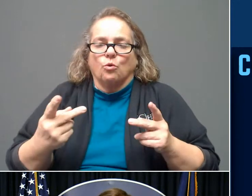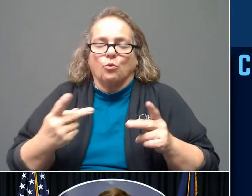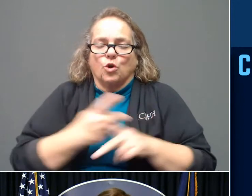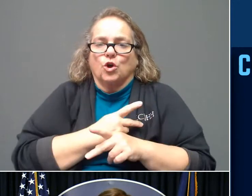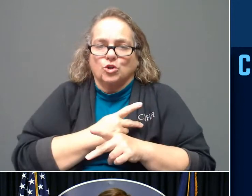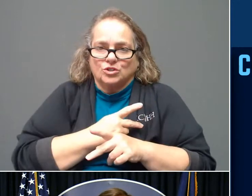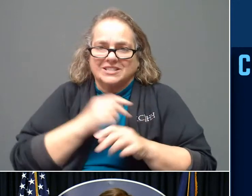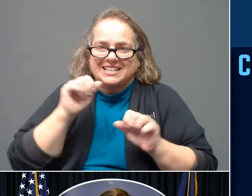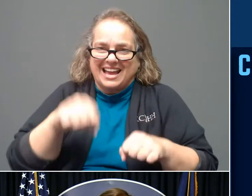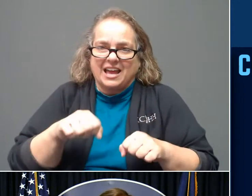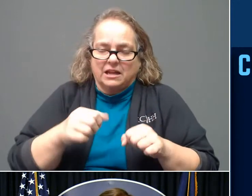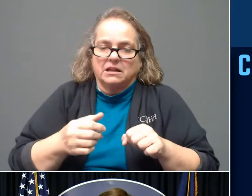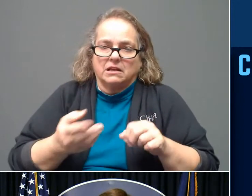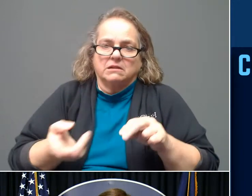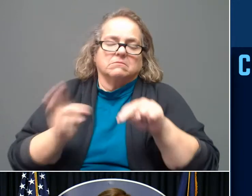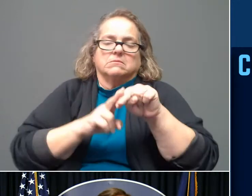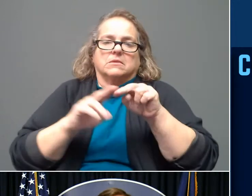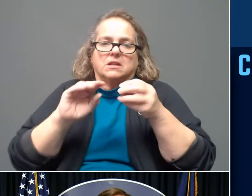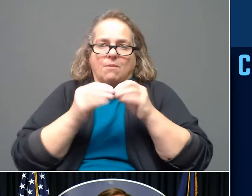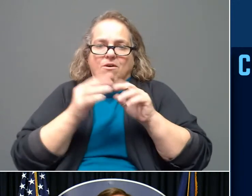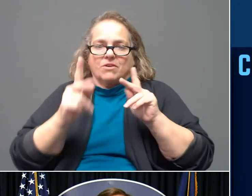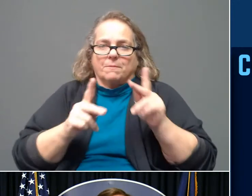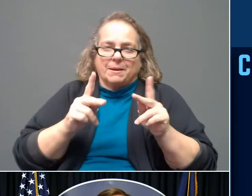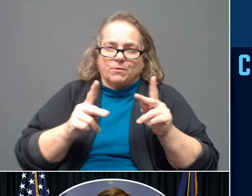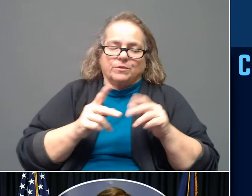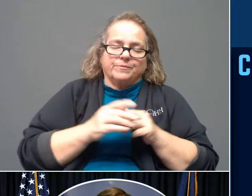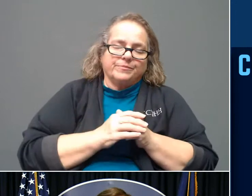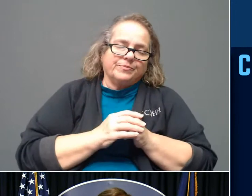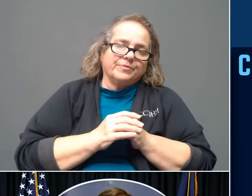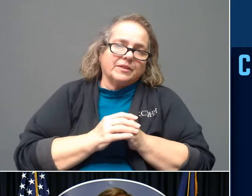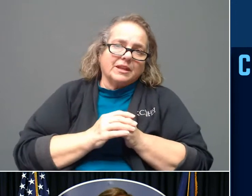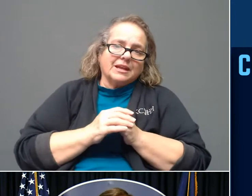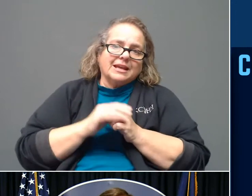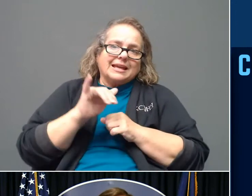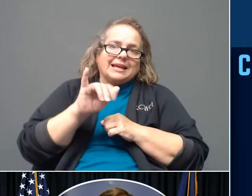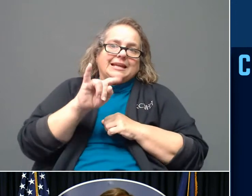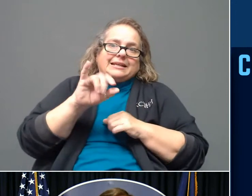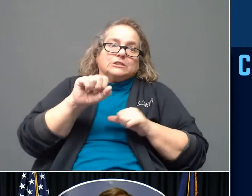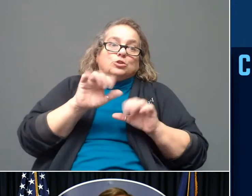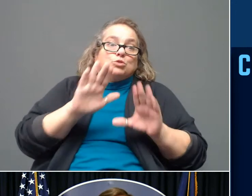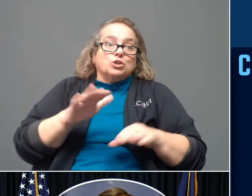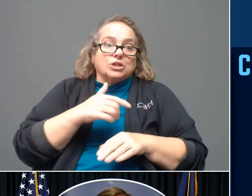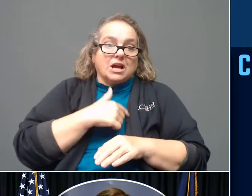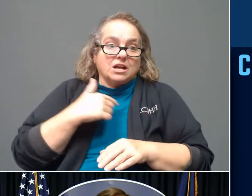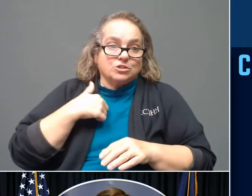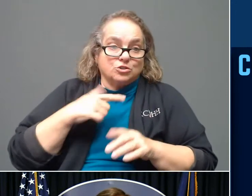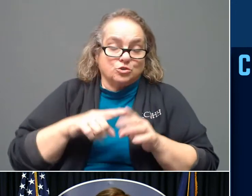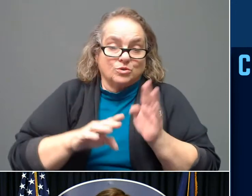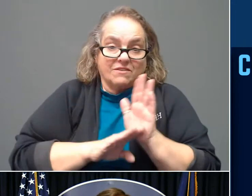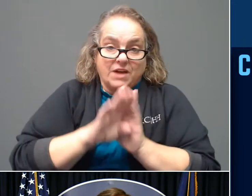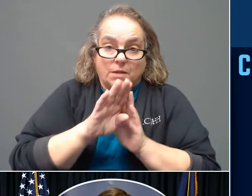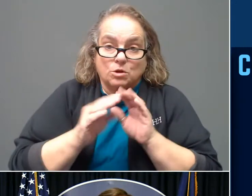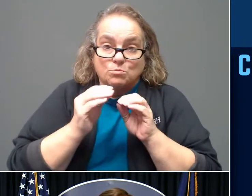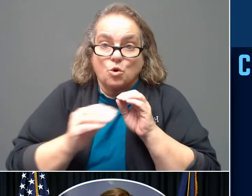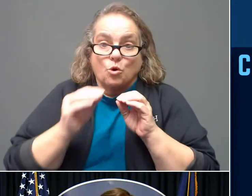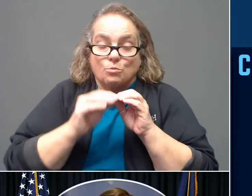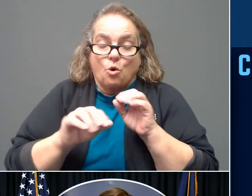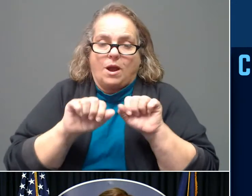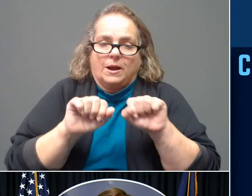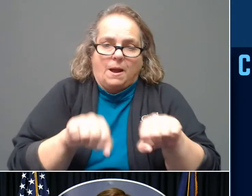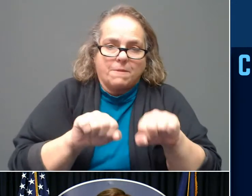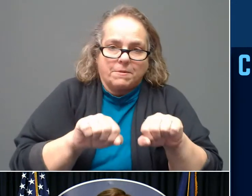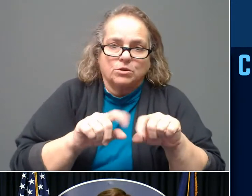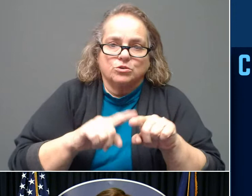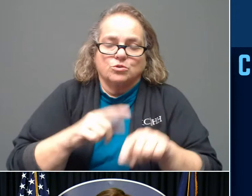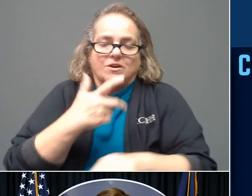specific steps on mitigation, it is pushing us to develop more and more and more capacity to vaccinate